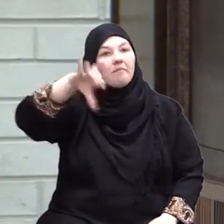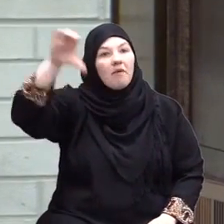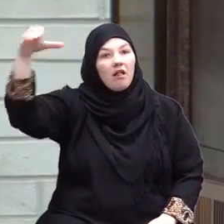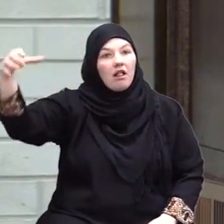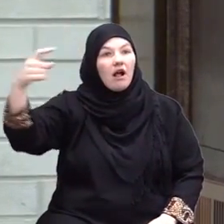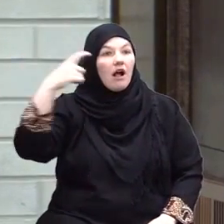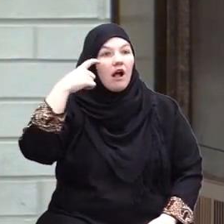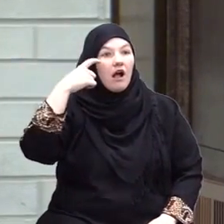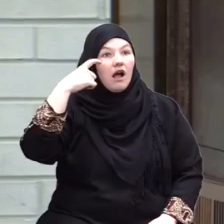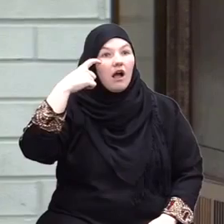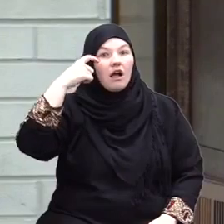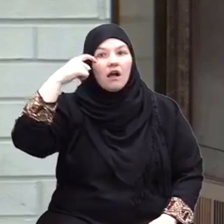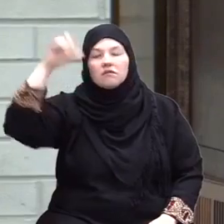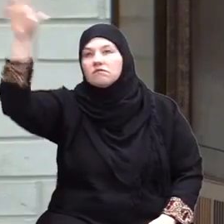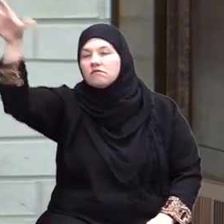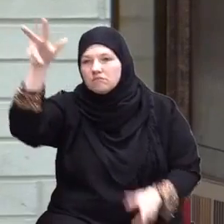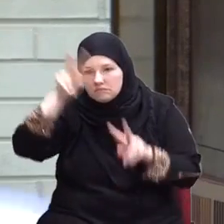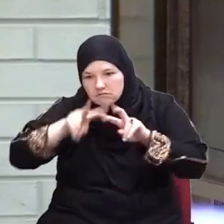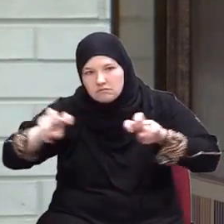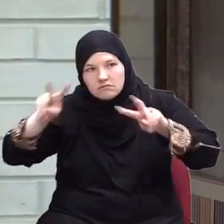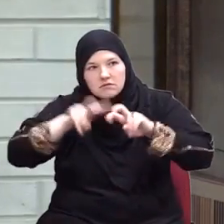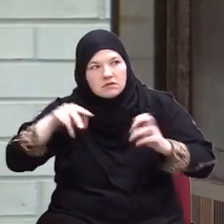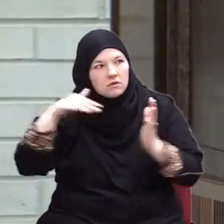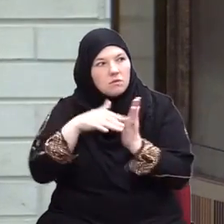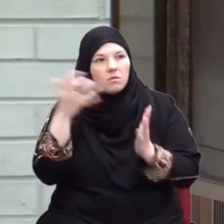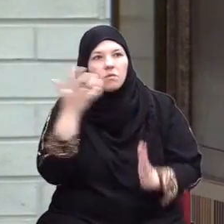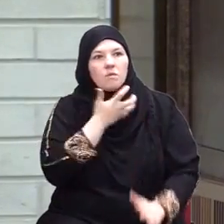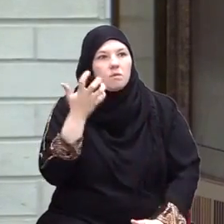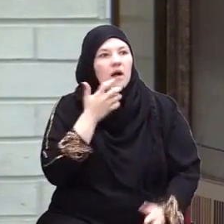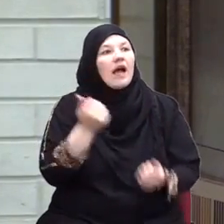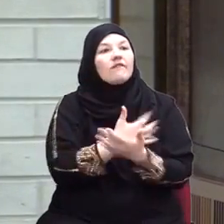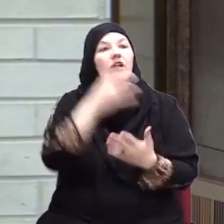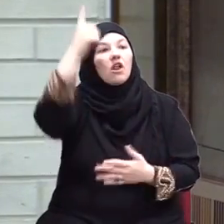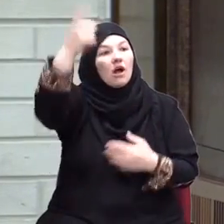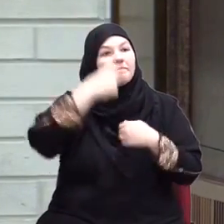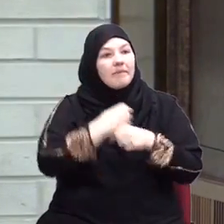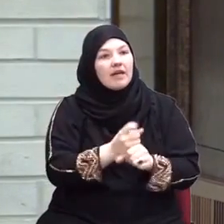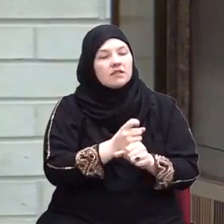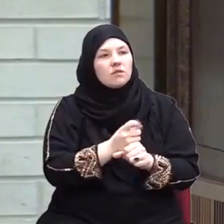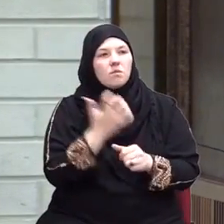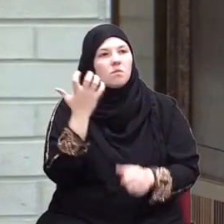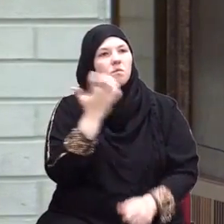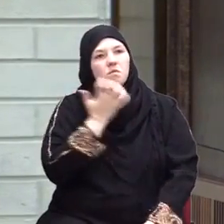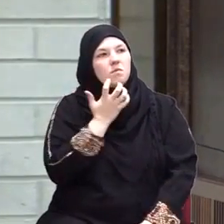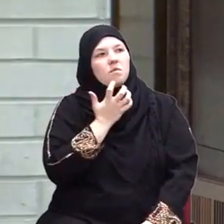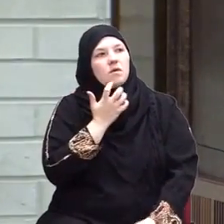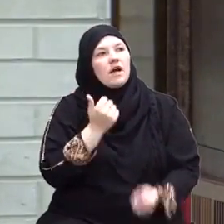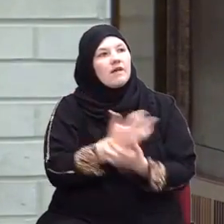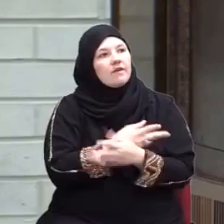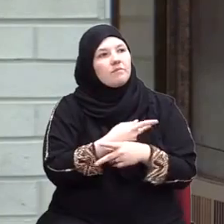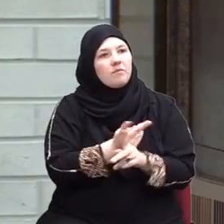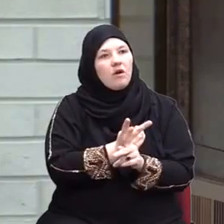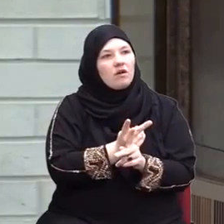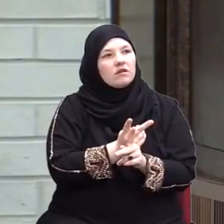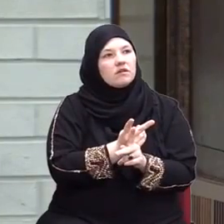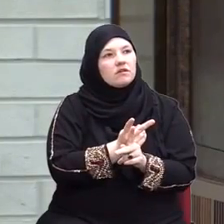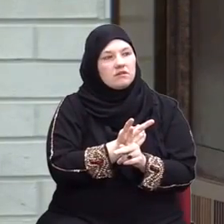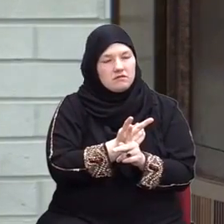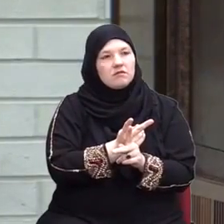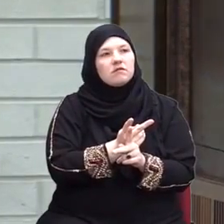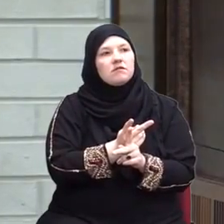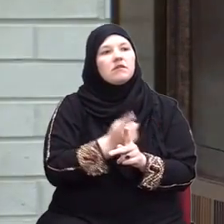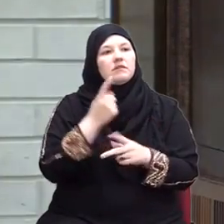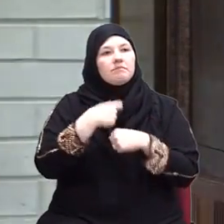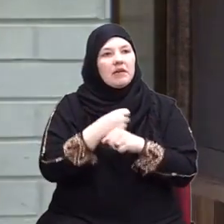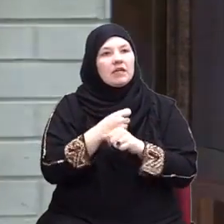miracle. Everything Allah creates is a miracle. Whether the product is huge as an animal,